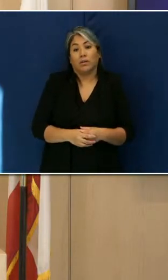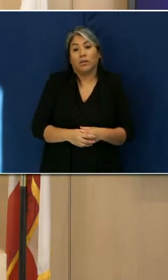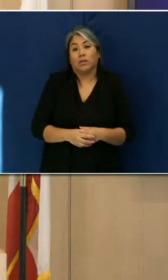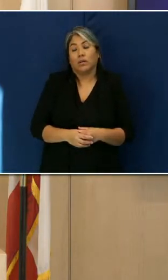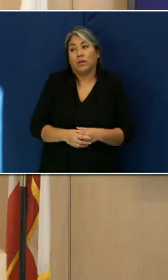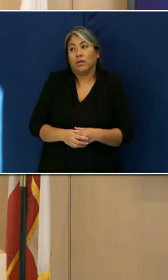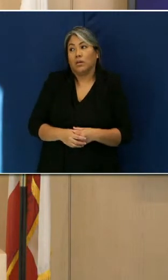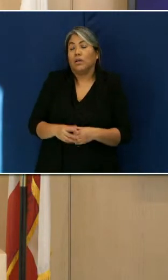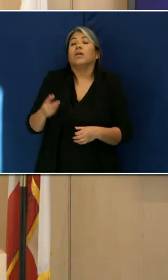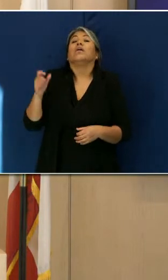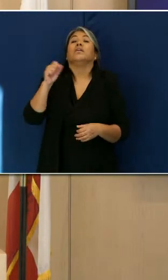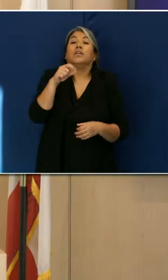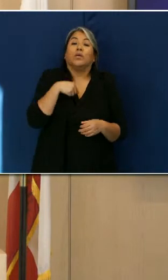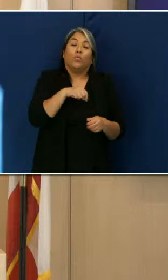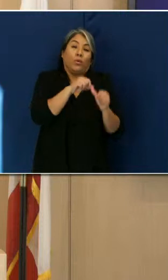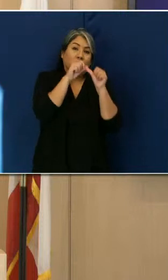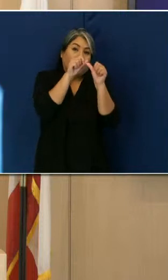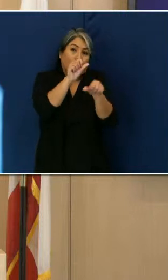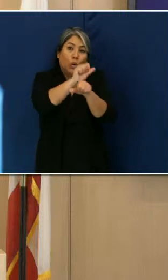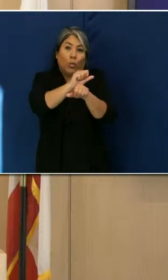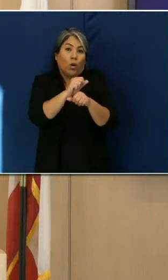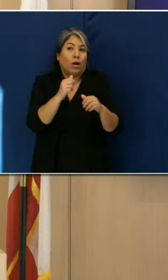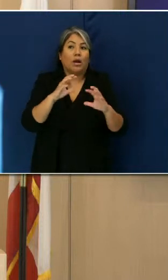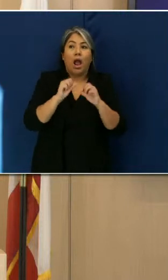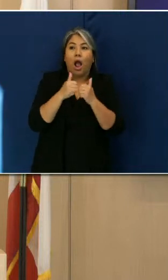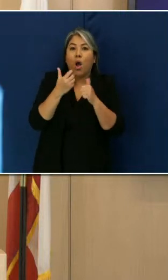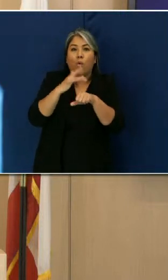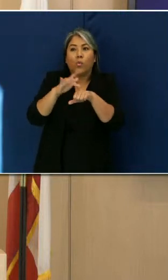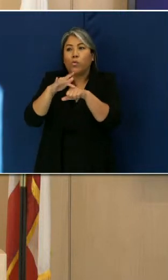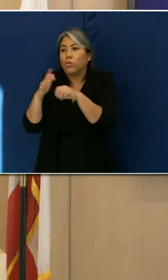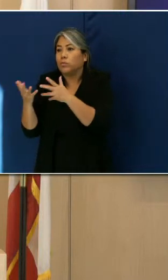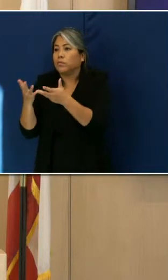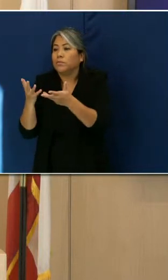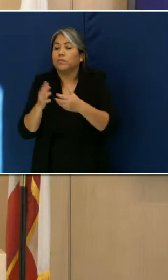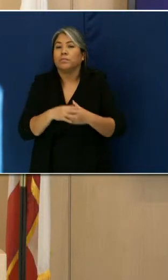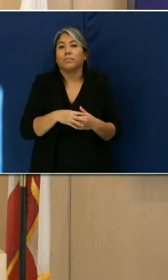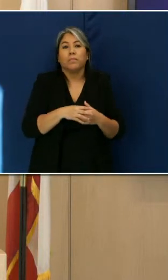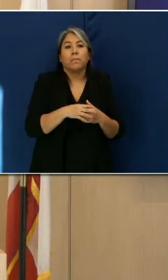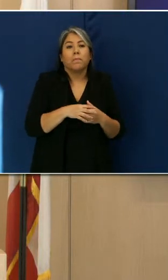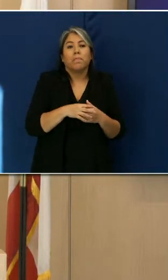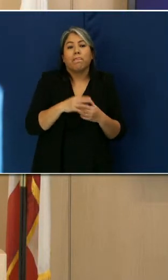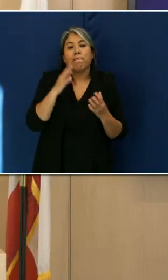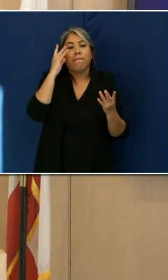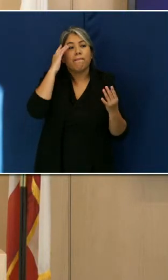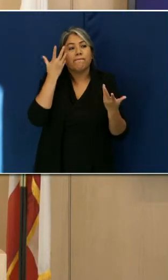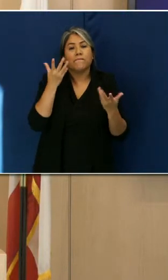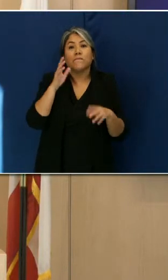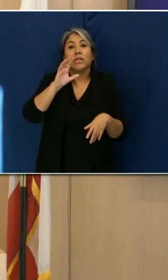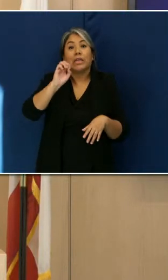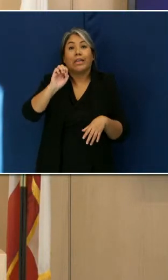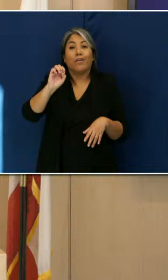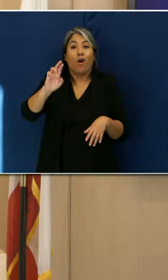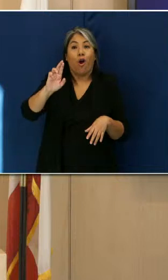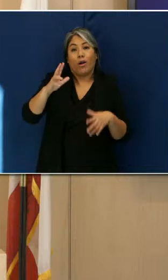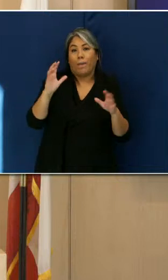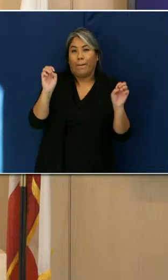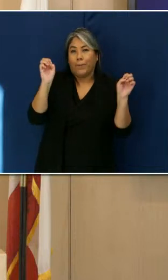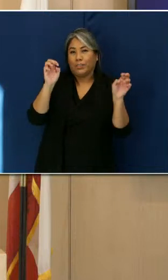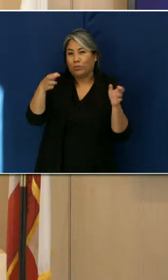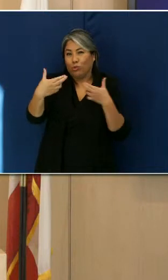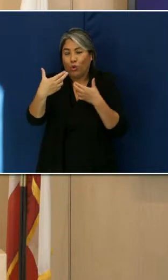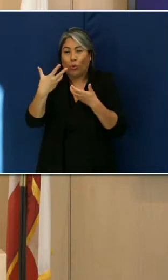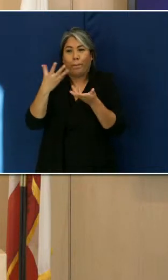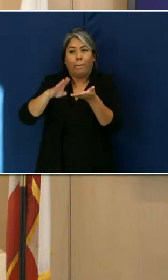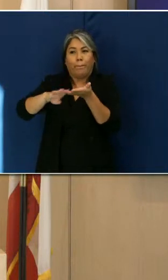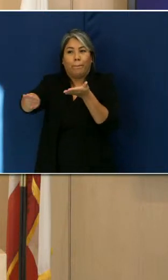Yeah, we continue to work on efforts to increase the availability of them, looking at possible ER discharges as one avenue, looking at ways we